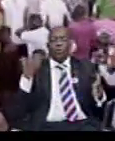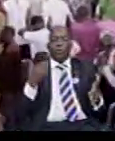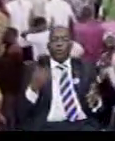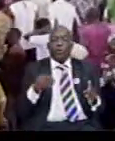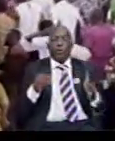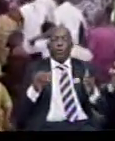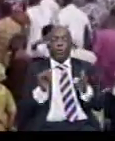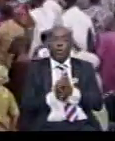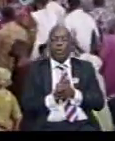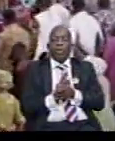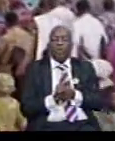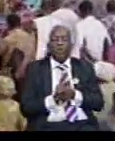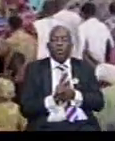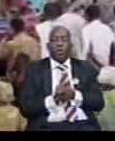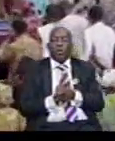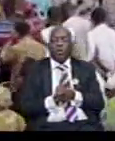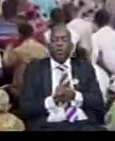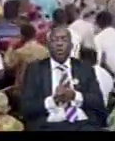intimidated you before,